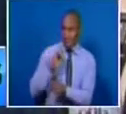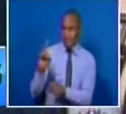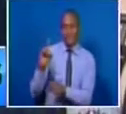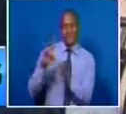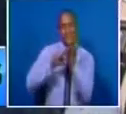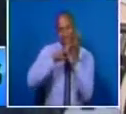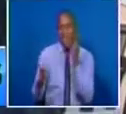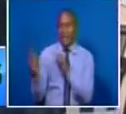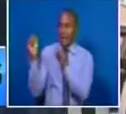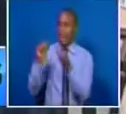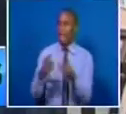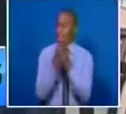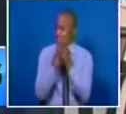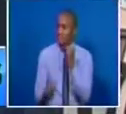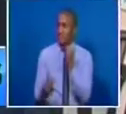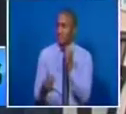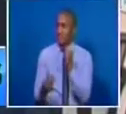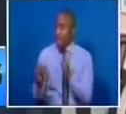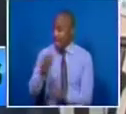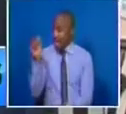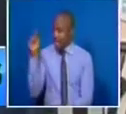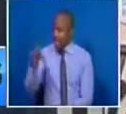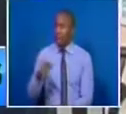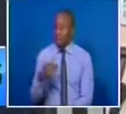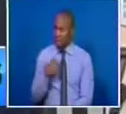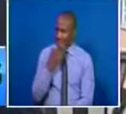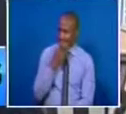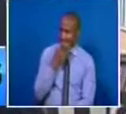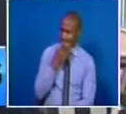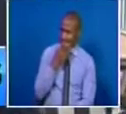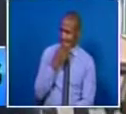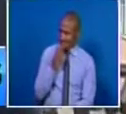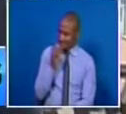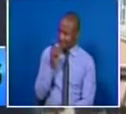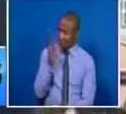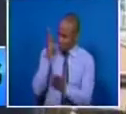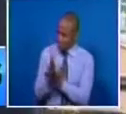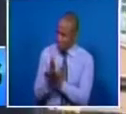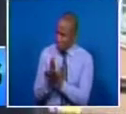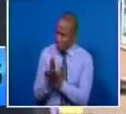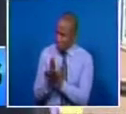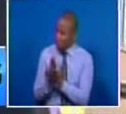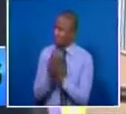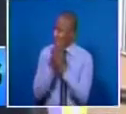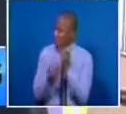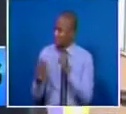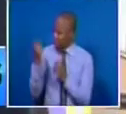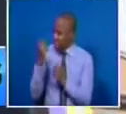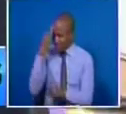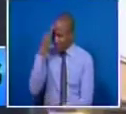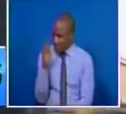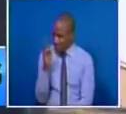disappointed Kenyans, and the ones who have showed up, I am really concerned about the fact that do they realize they disappointed Kenyans the last